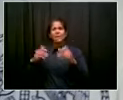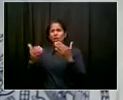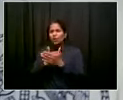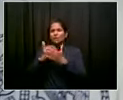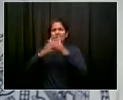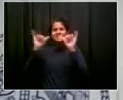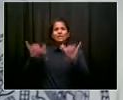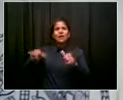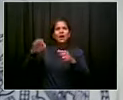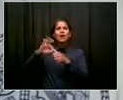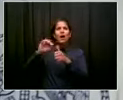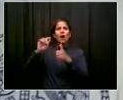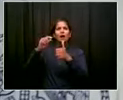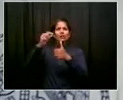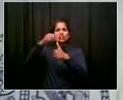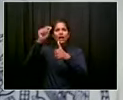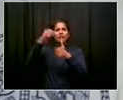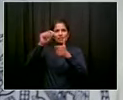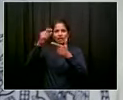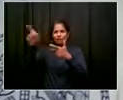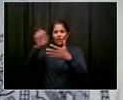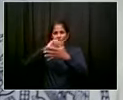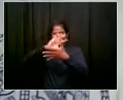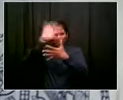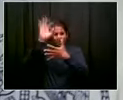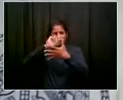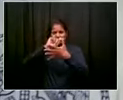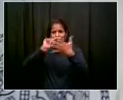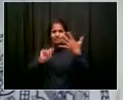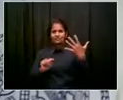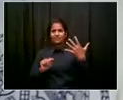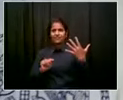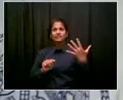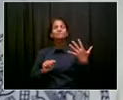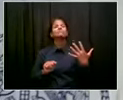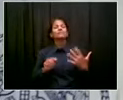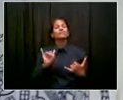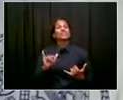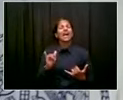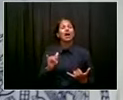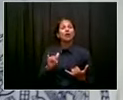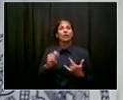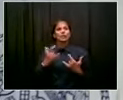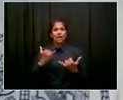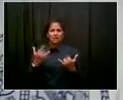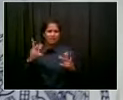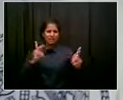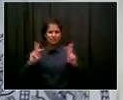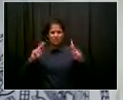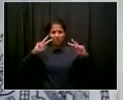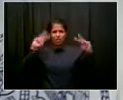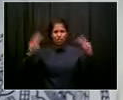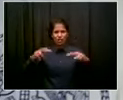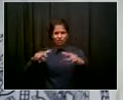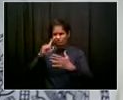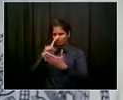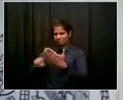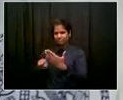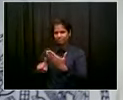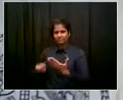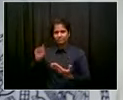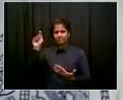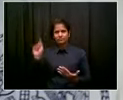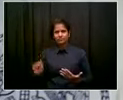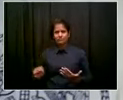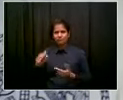um the investigation now the sort of careful thoughtful look at each candidate is